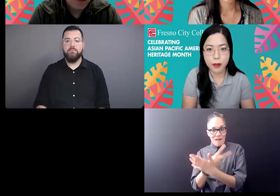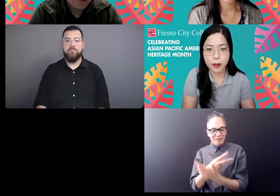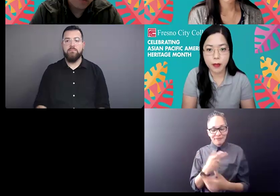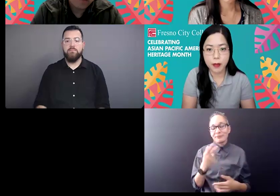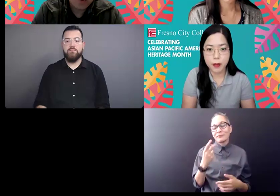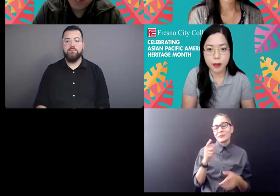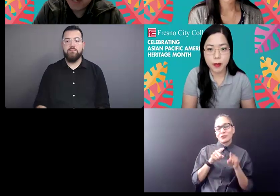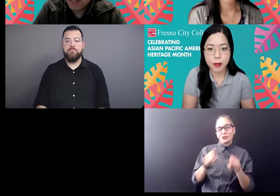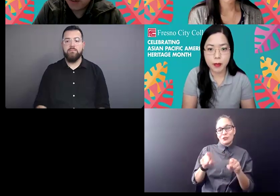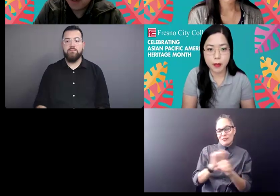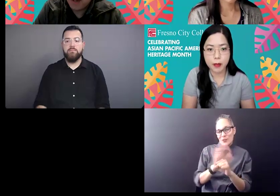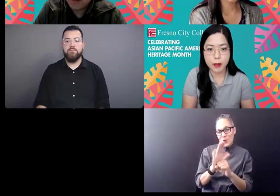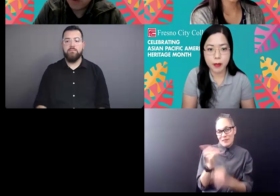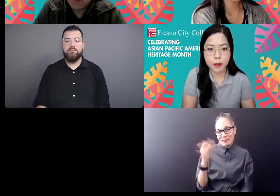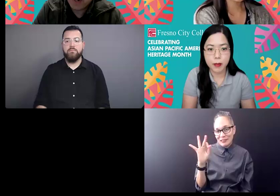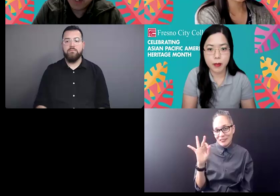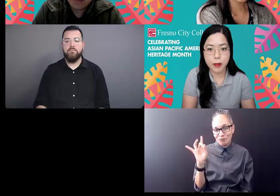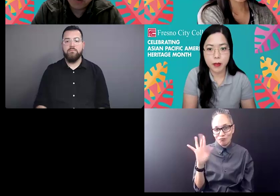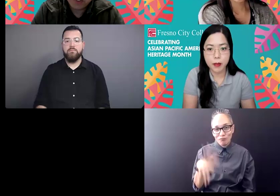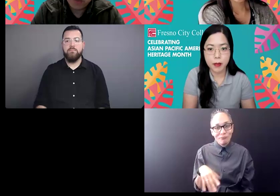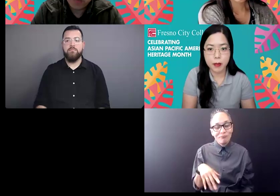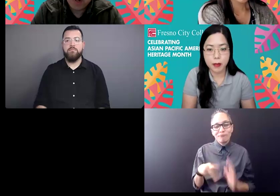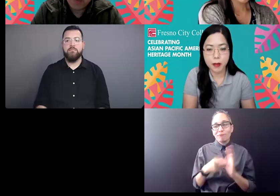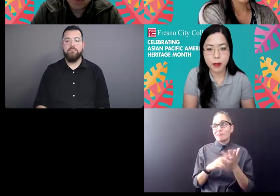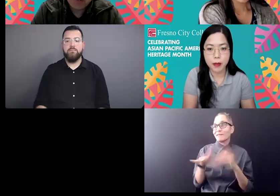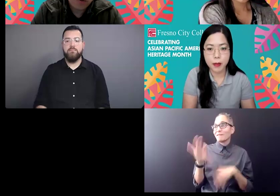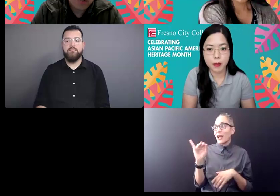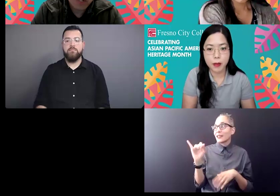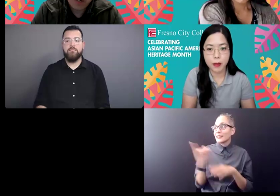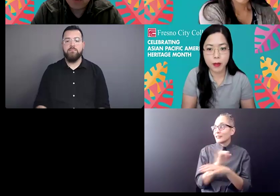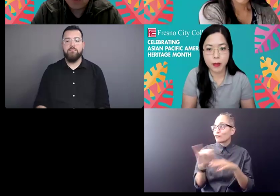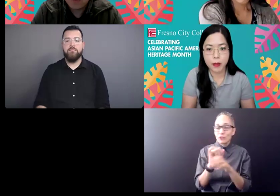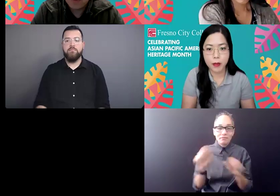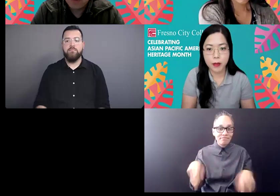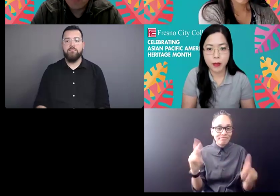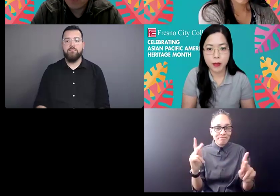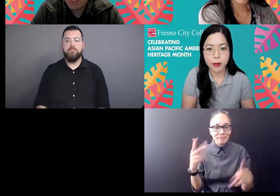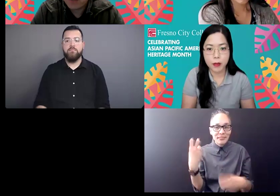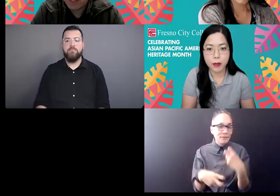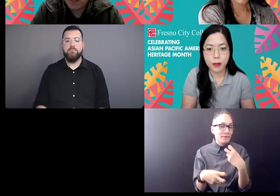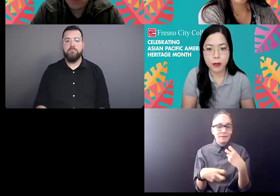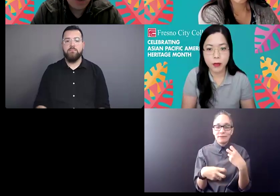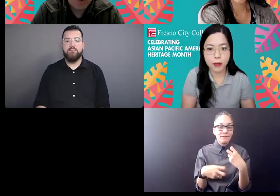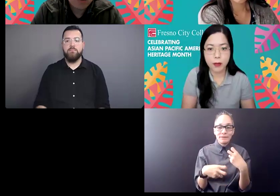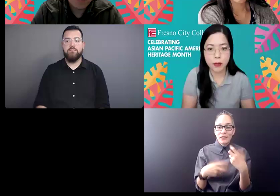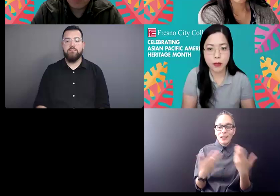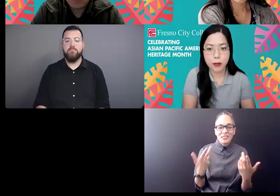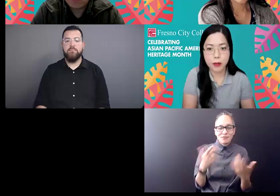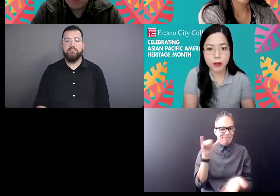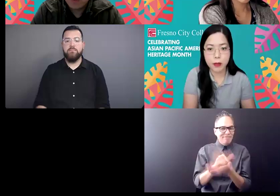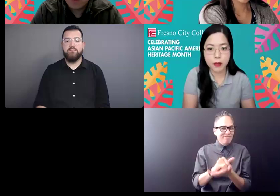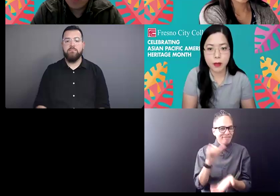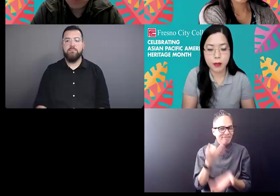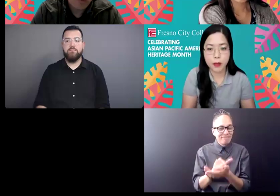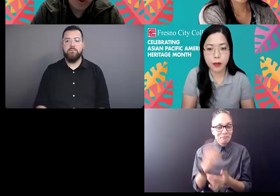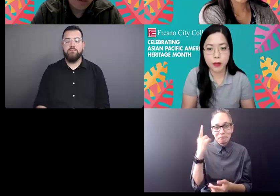during the peak of COVID-19. And so finding internship opportunities during this time was very challenging and nearly impossible